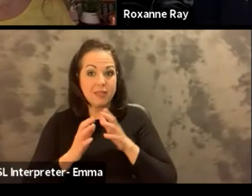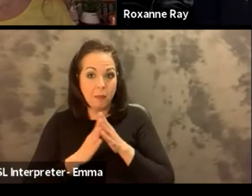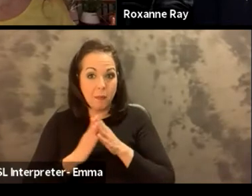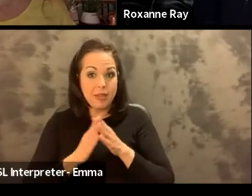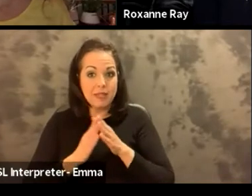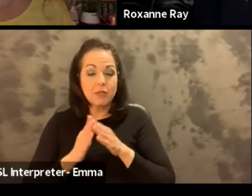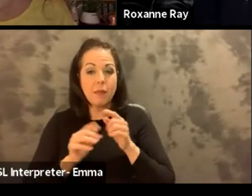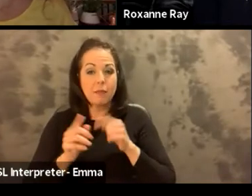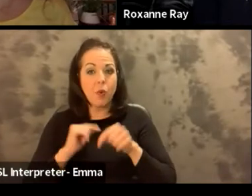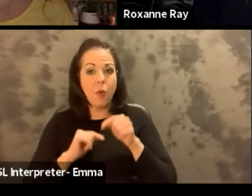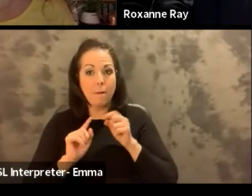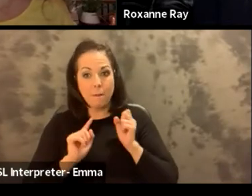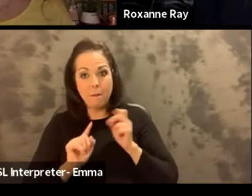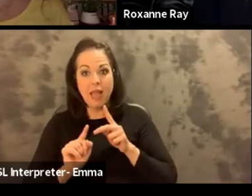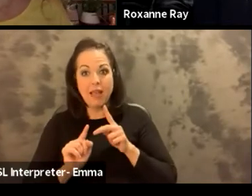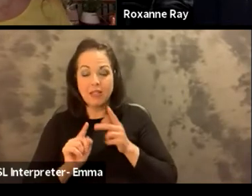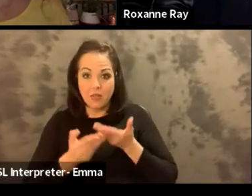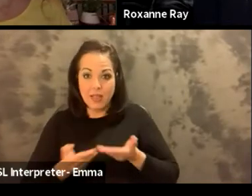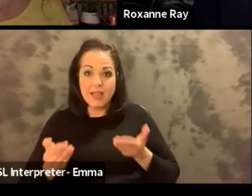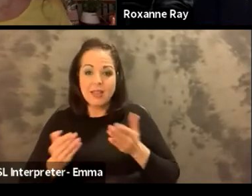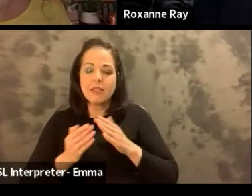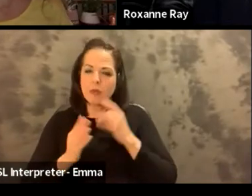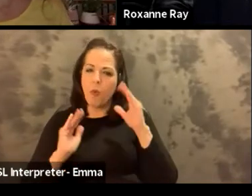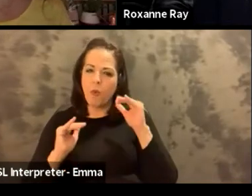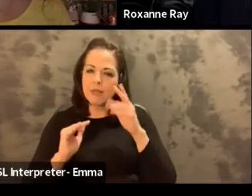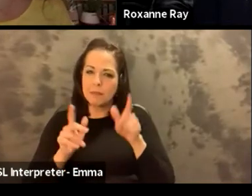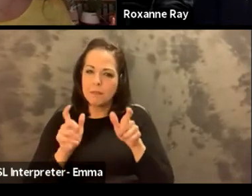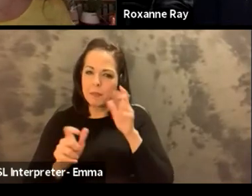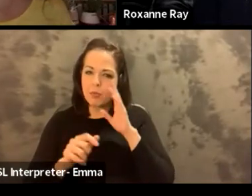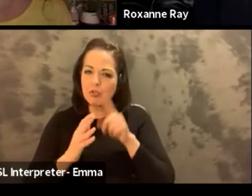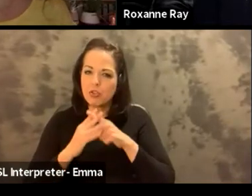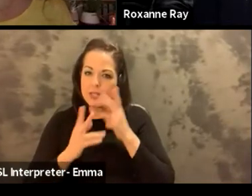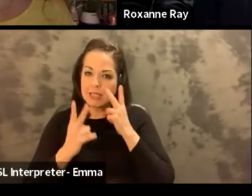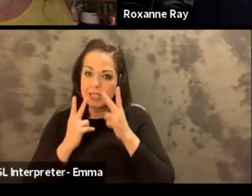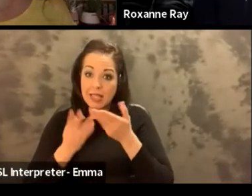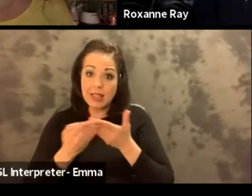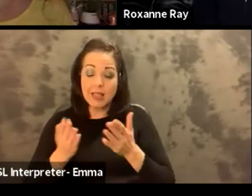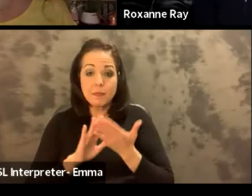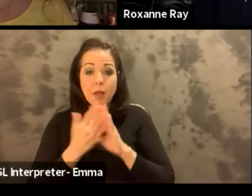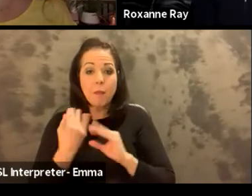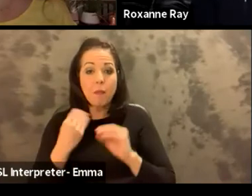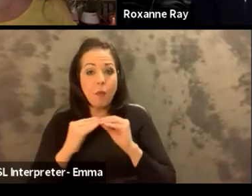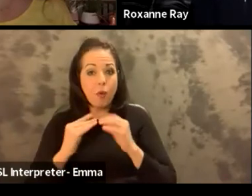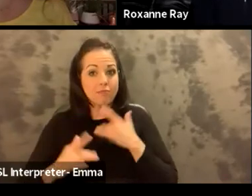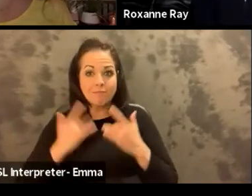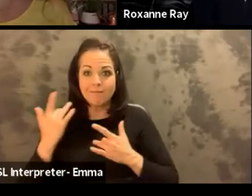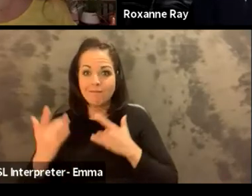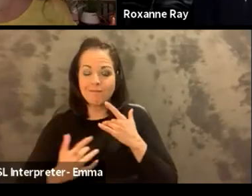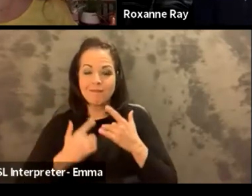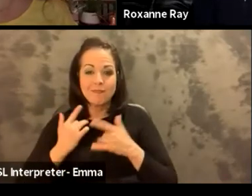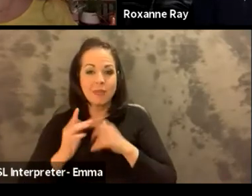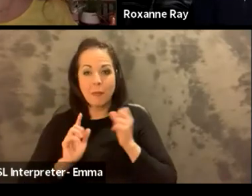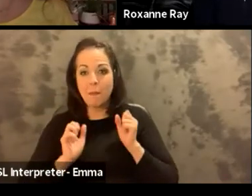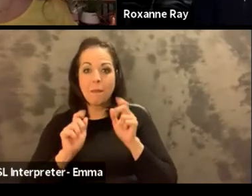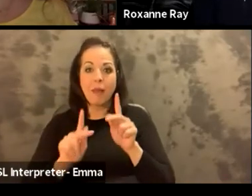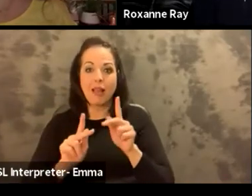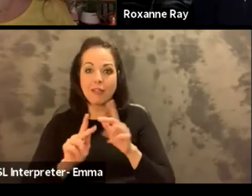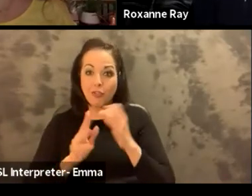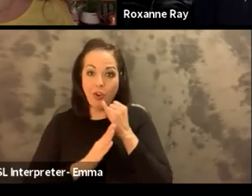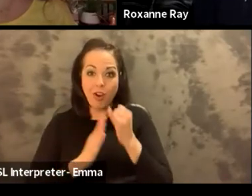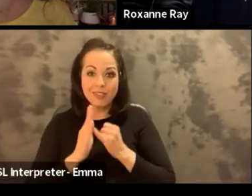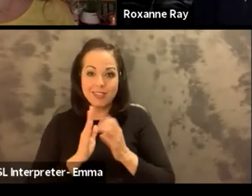into things, I think hopefully people will start seeing things and just get way more excited to go back into art and exhibits and things like that.